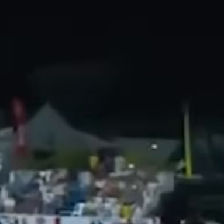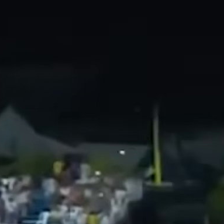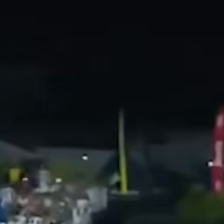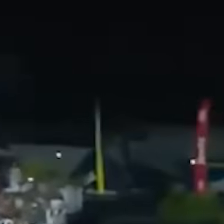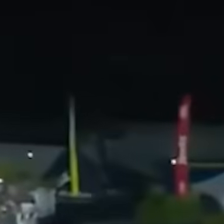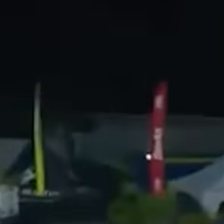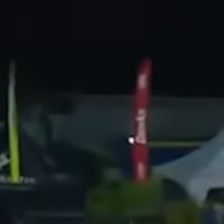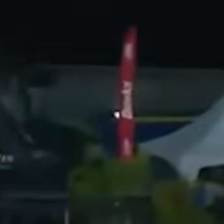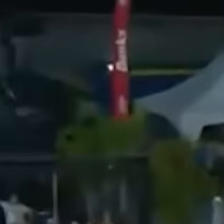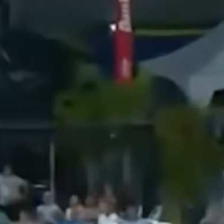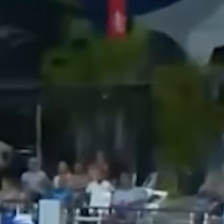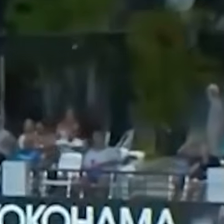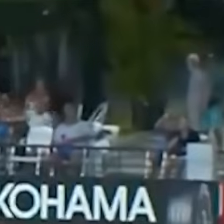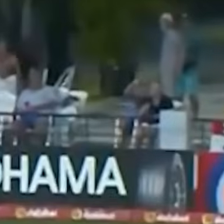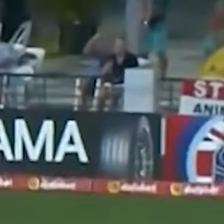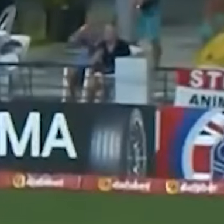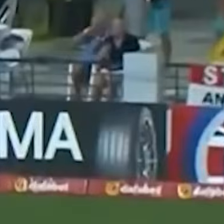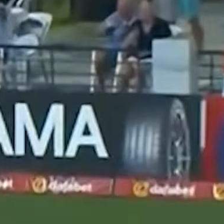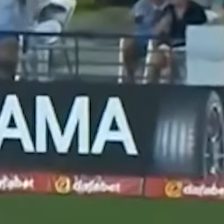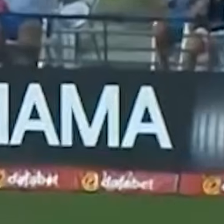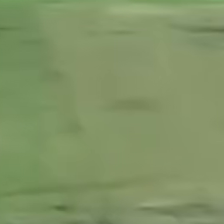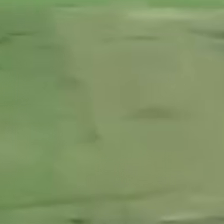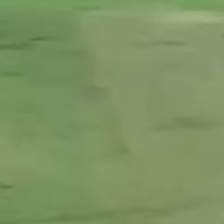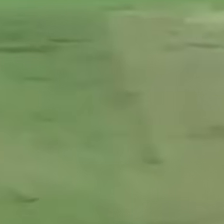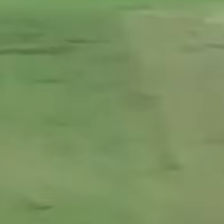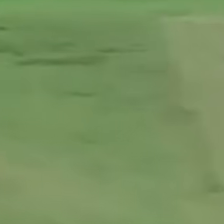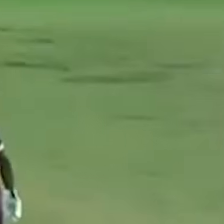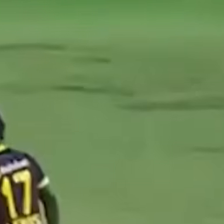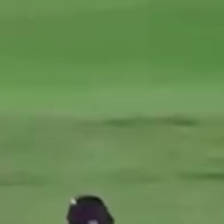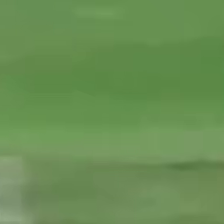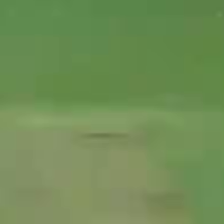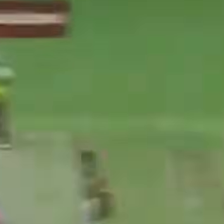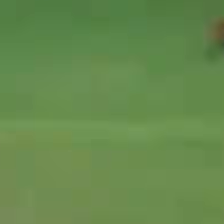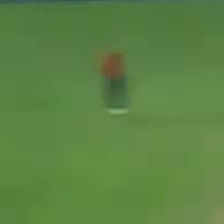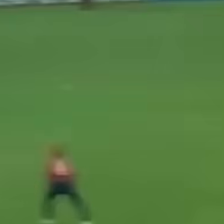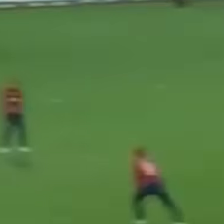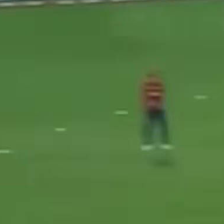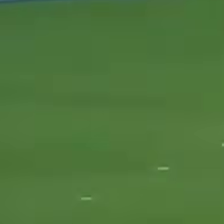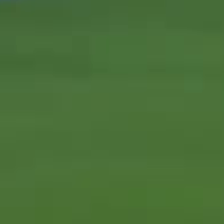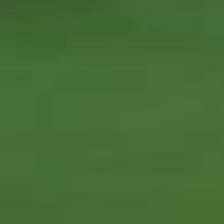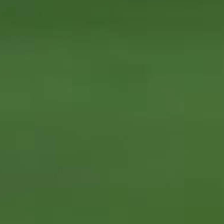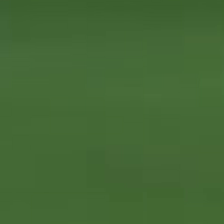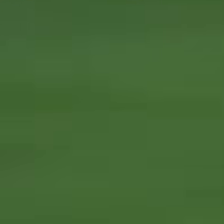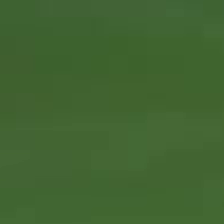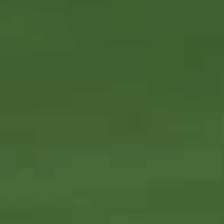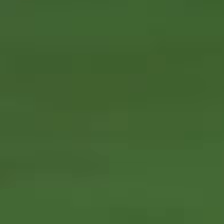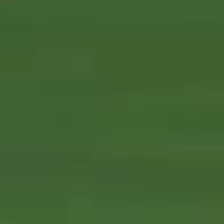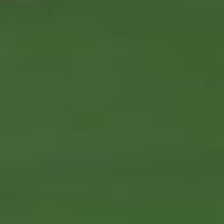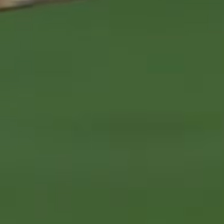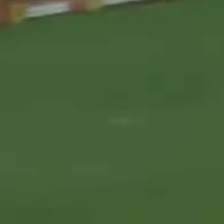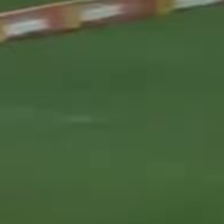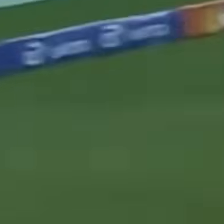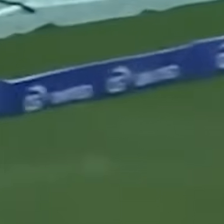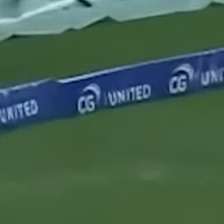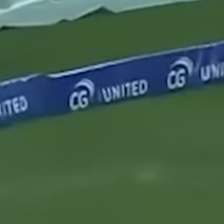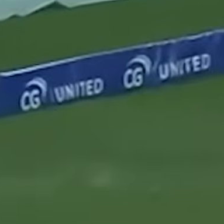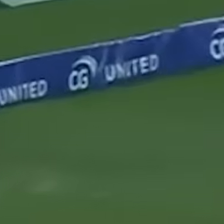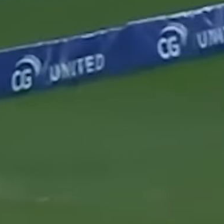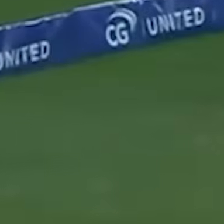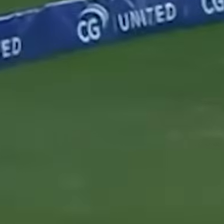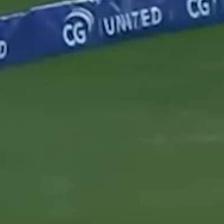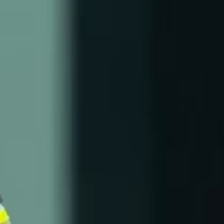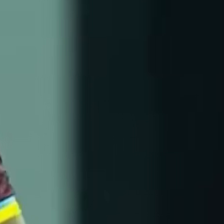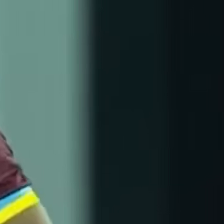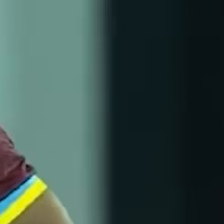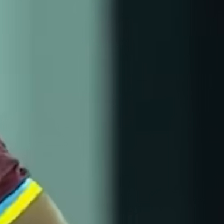62.22 in 11 innings. The others contending the ODI honours are the white ball skipper Shea Hope, who was the joint third highest century